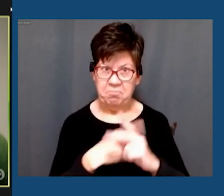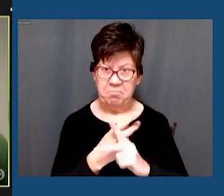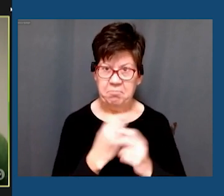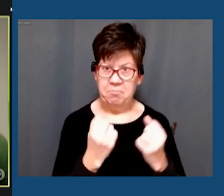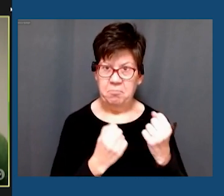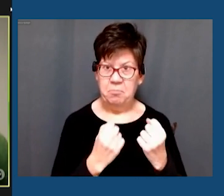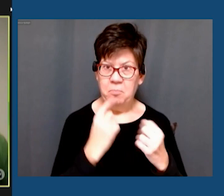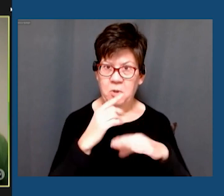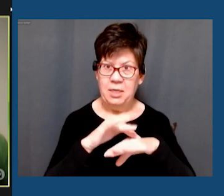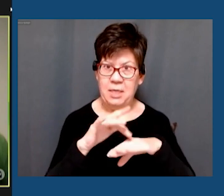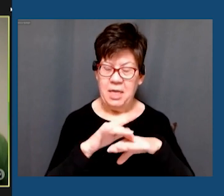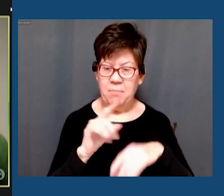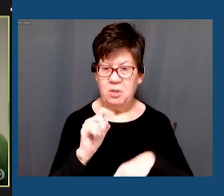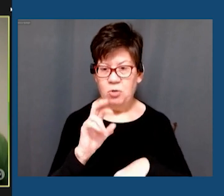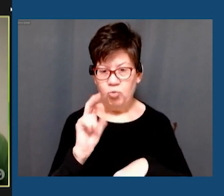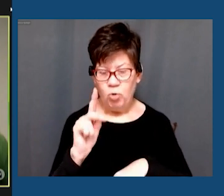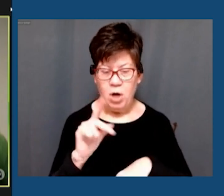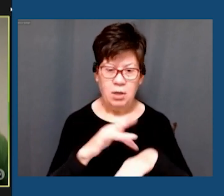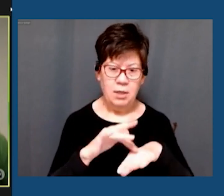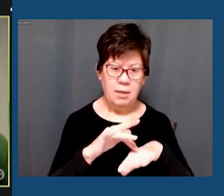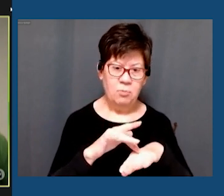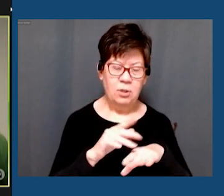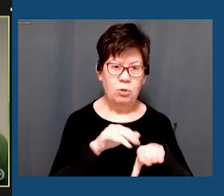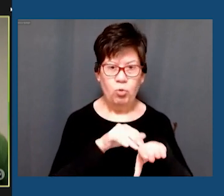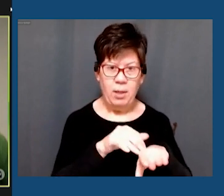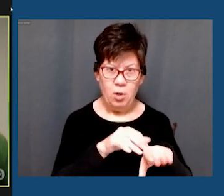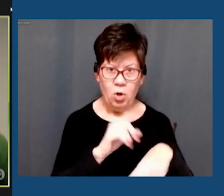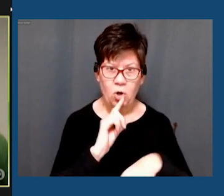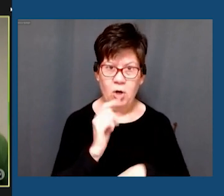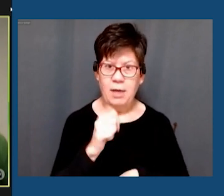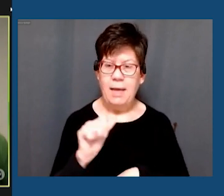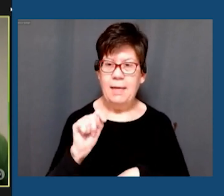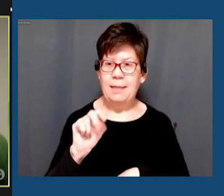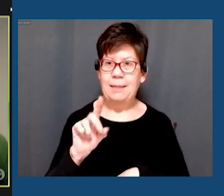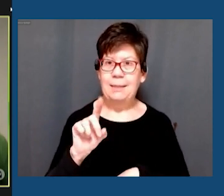empty trailer, and all tandem tractor trailer bans.